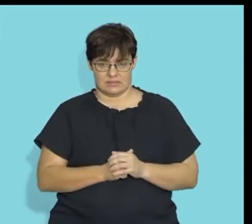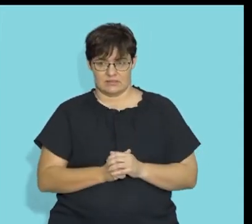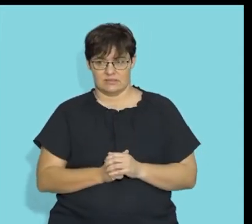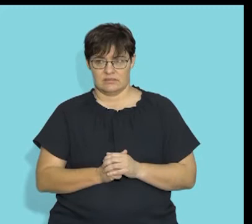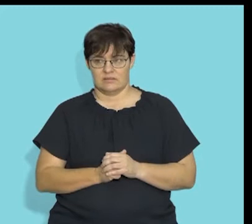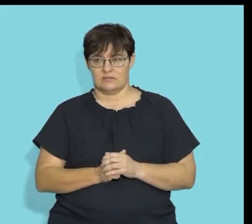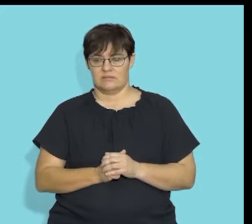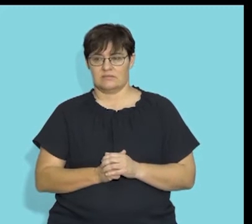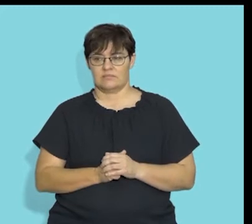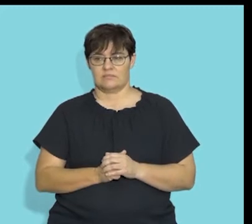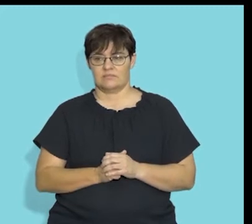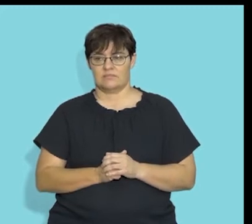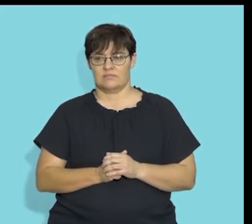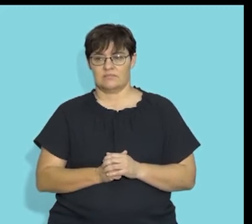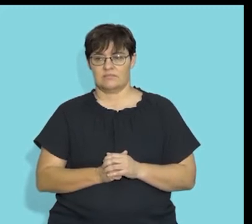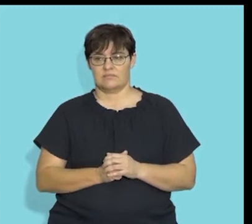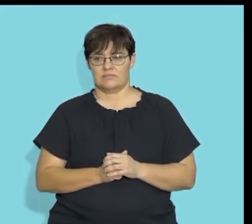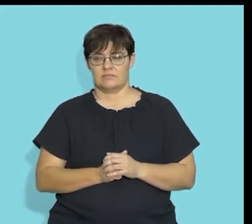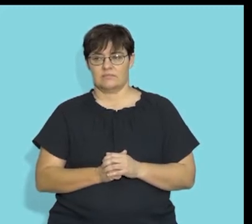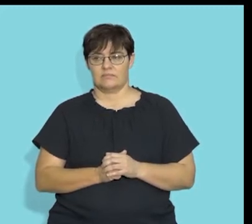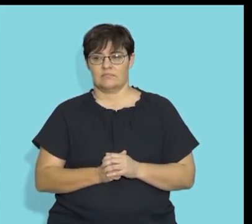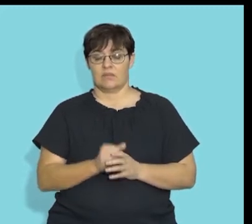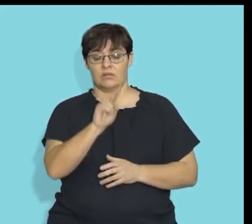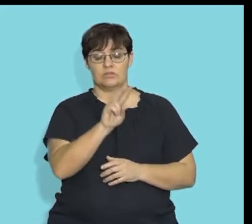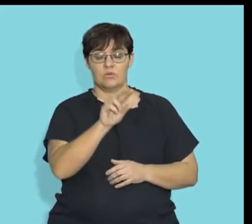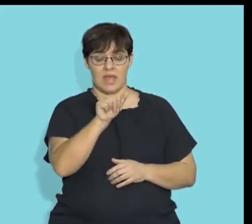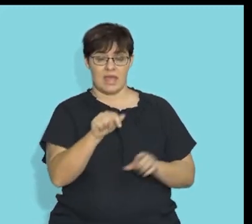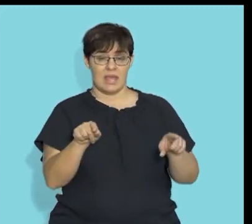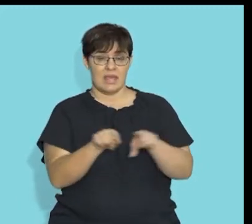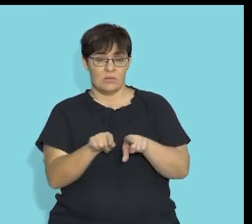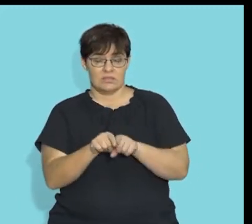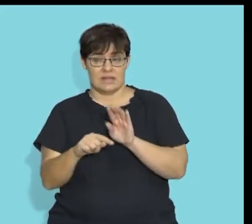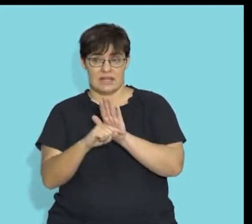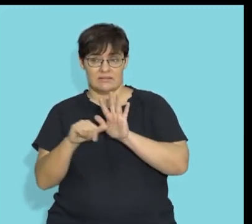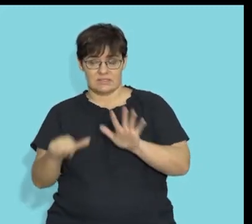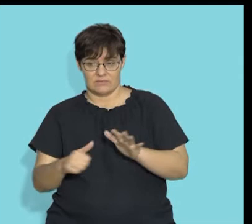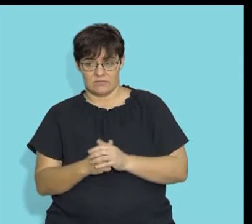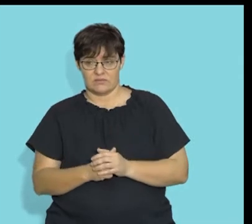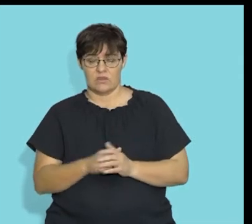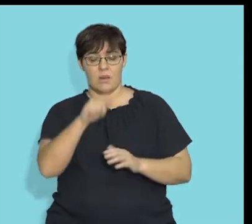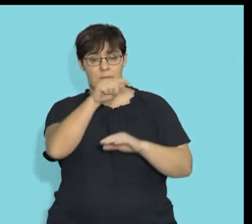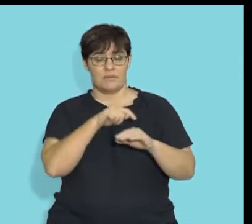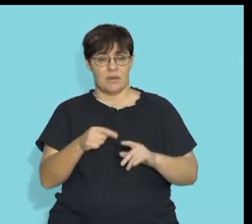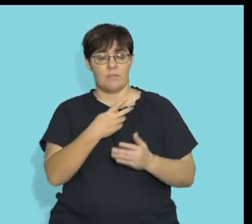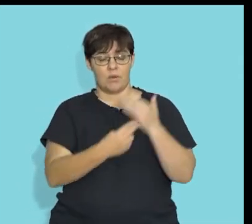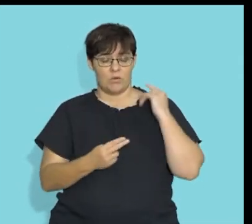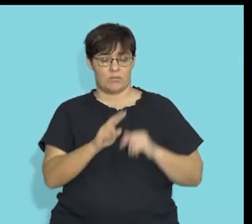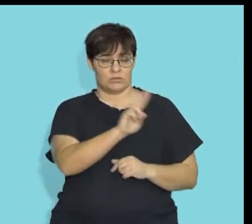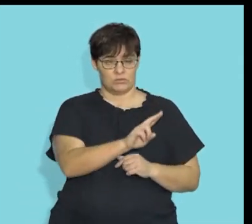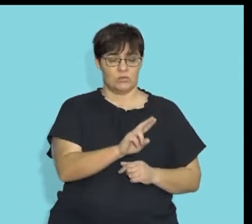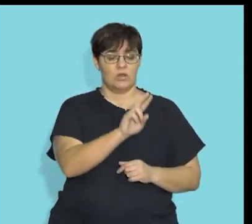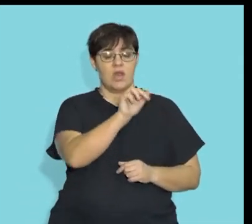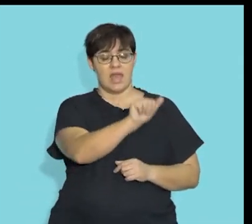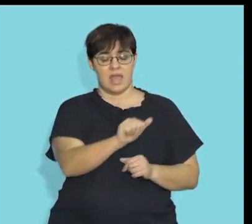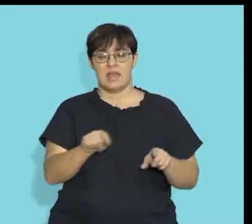be equal to negative 6. So if 2A is equal to negative 6, I can divide both sides by 2.